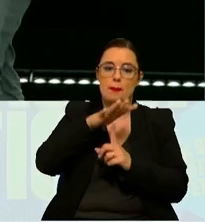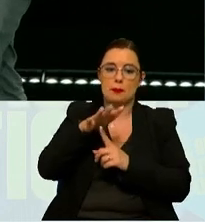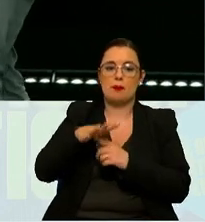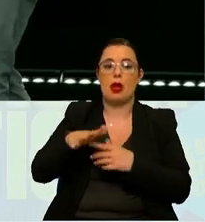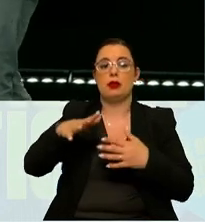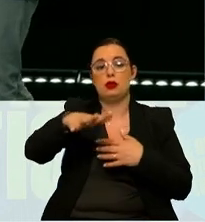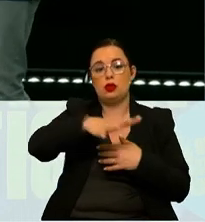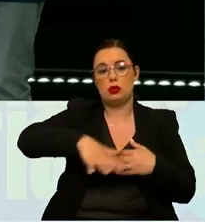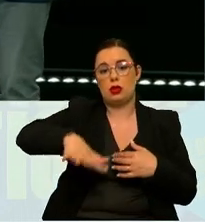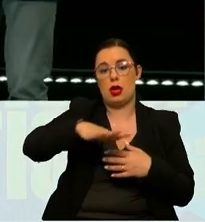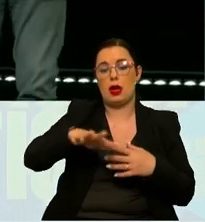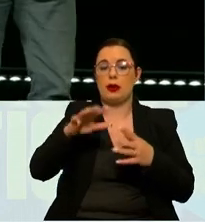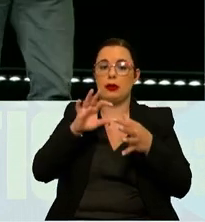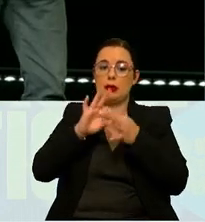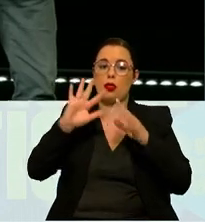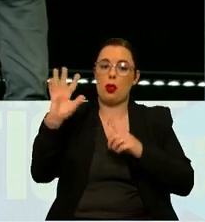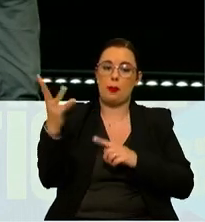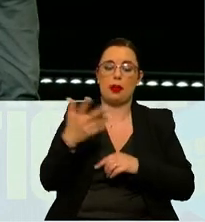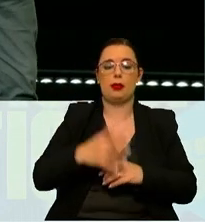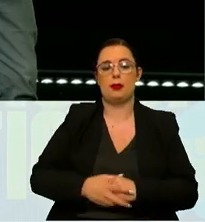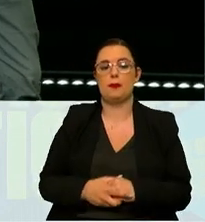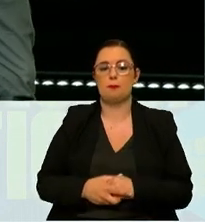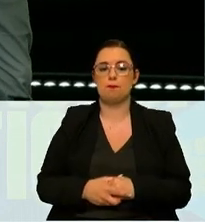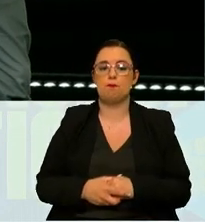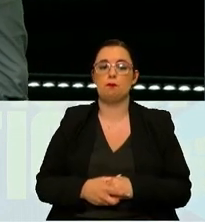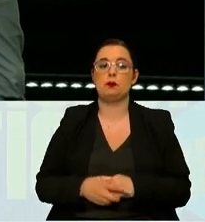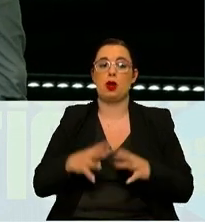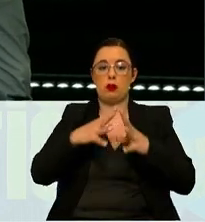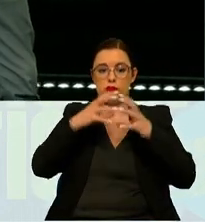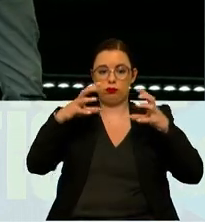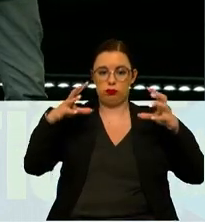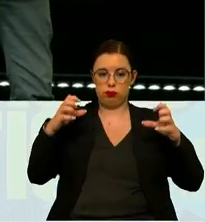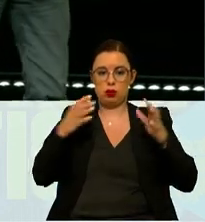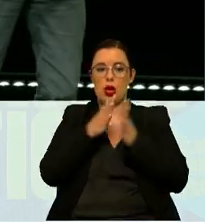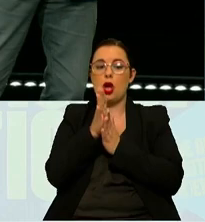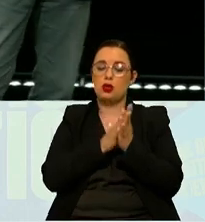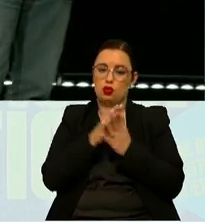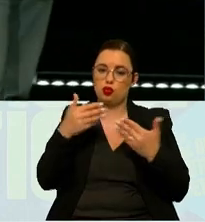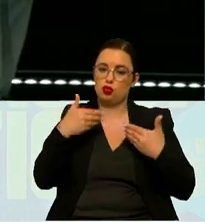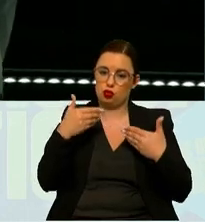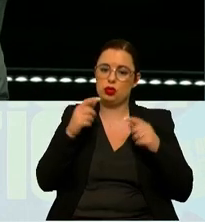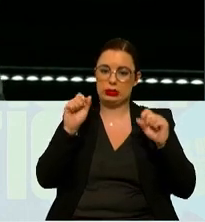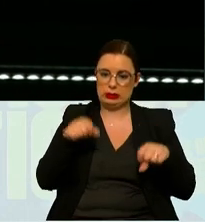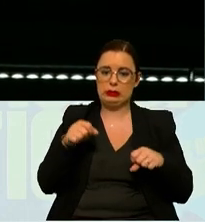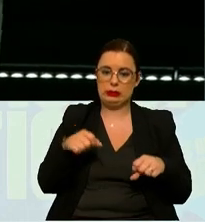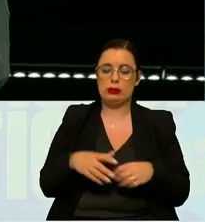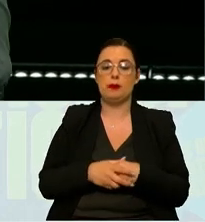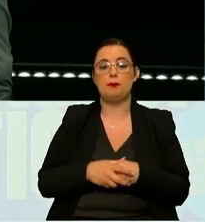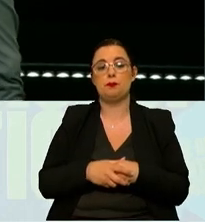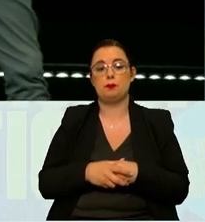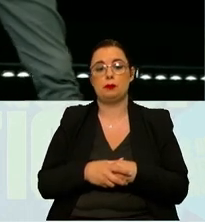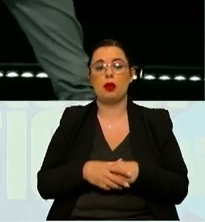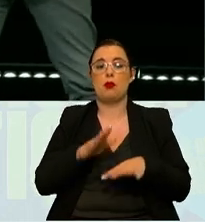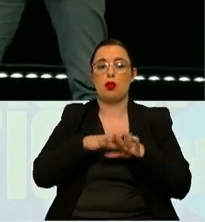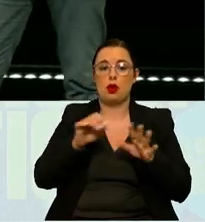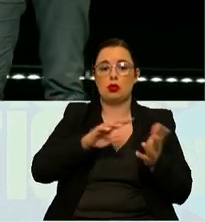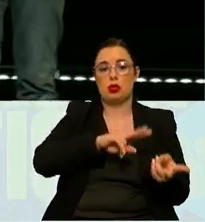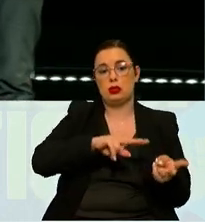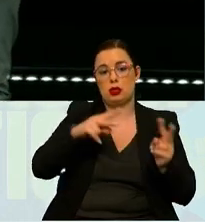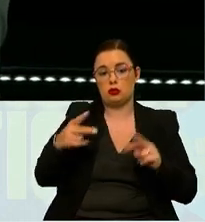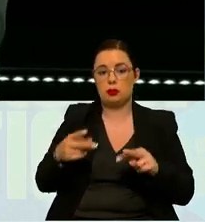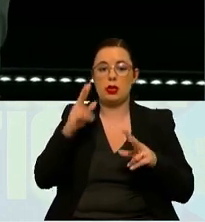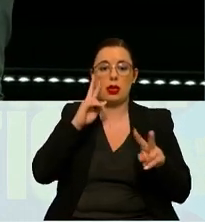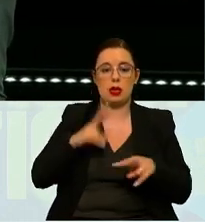supply chain and the environment. The cloud is helping us be a catalyst of all this transformation through to the ability to analyze